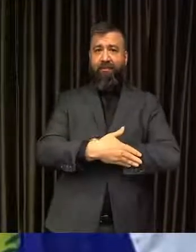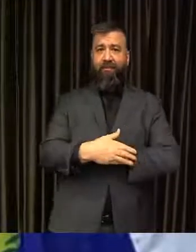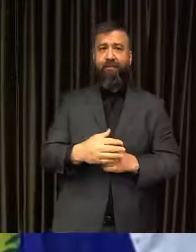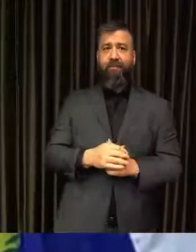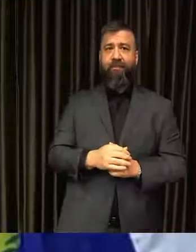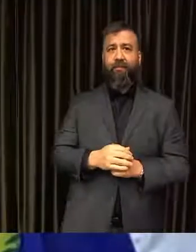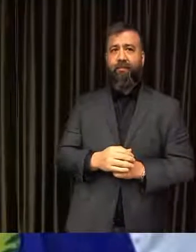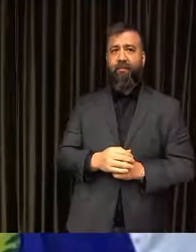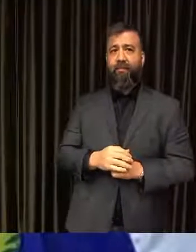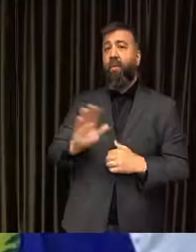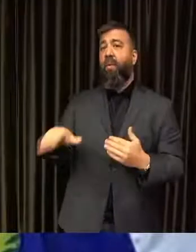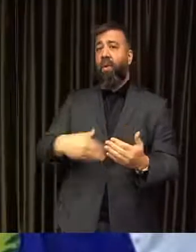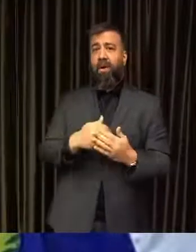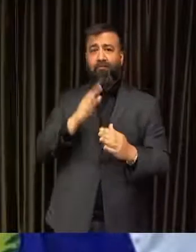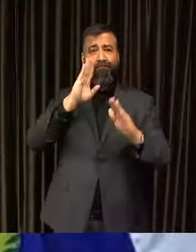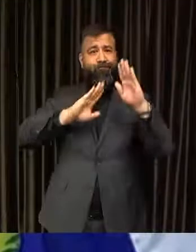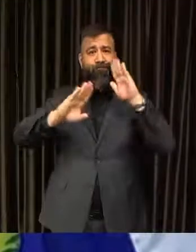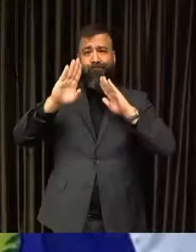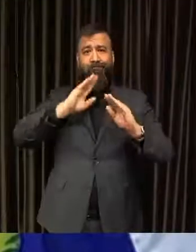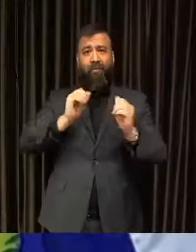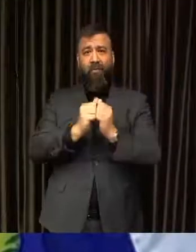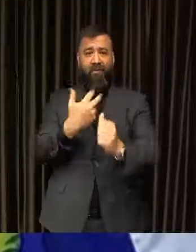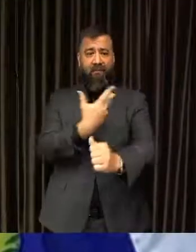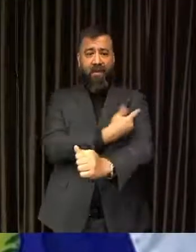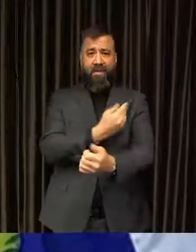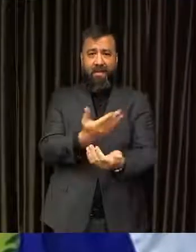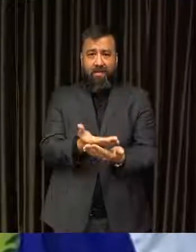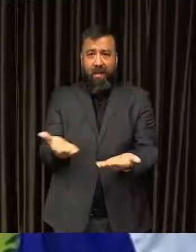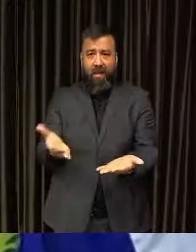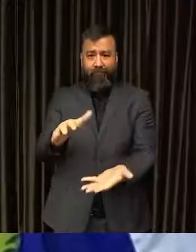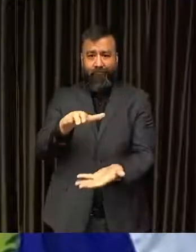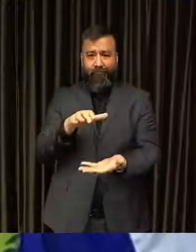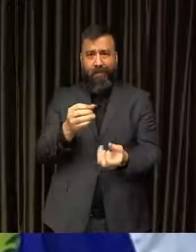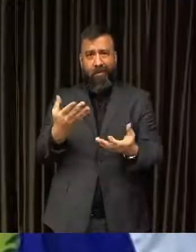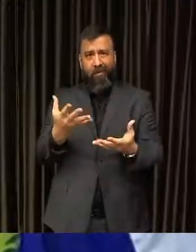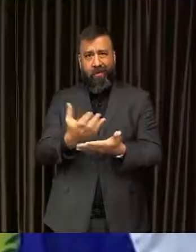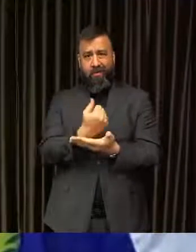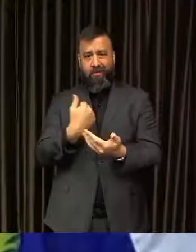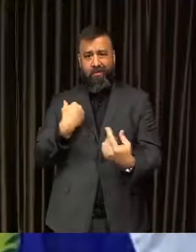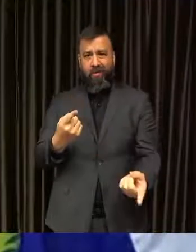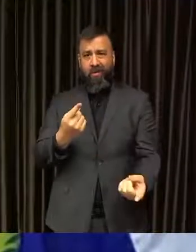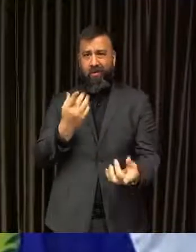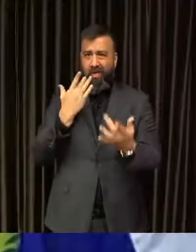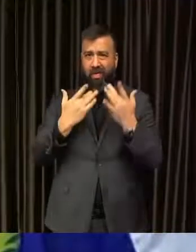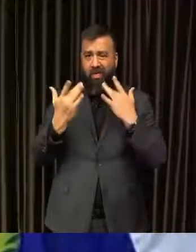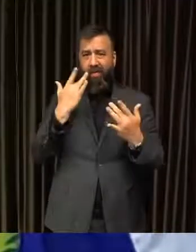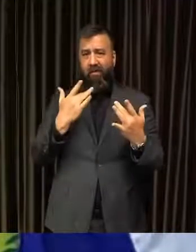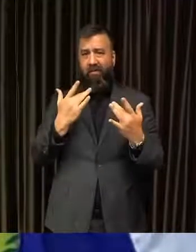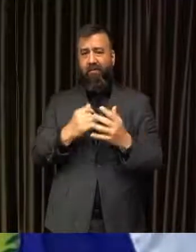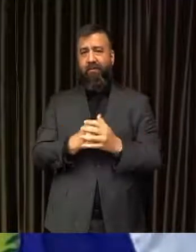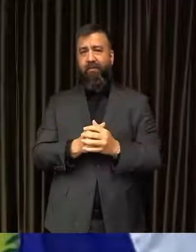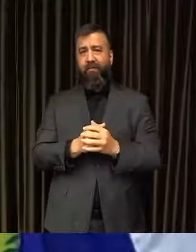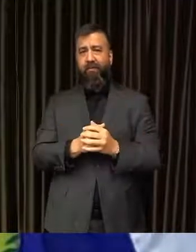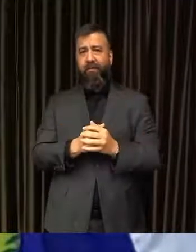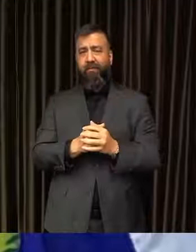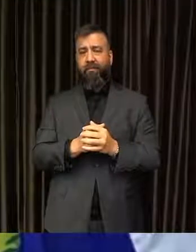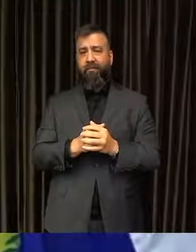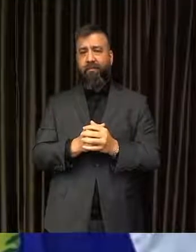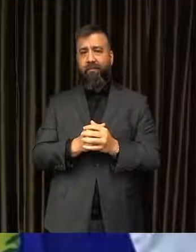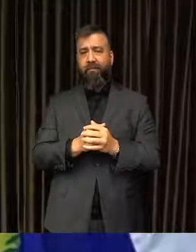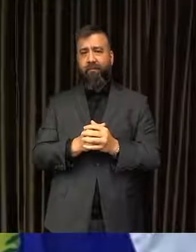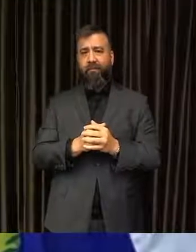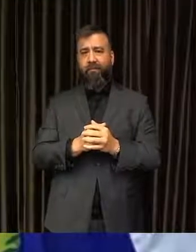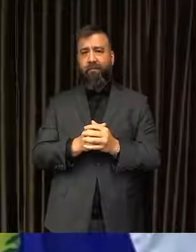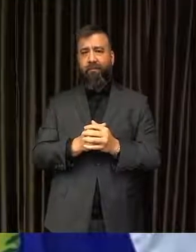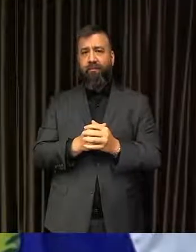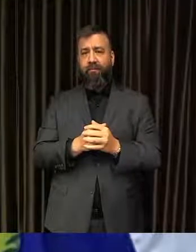the vaccine supply for St. Louis County and the St. Louis region and the disparity that we all had